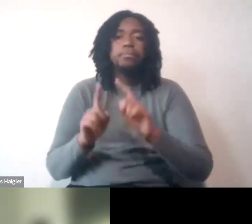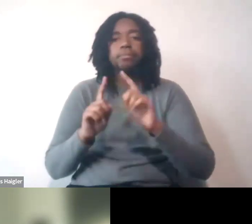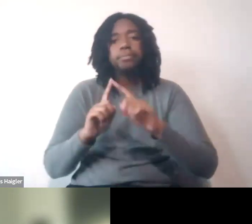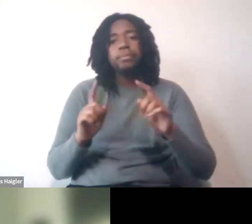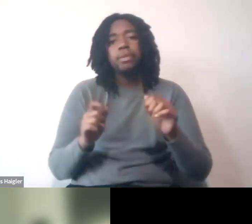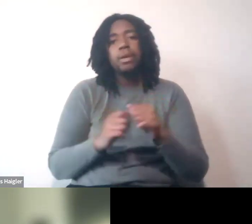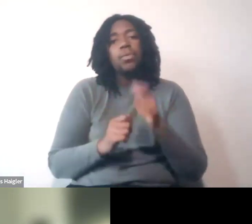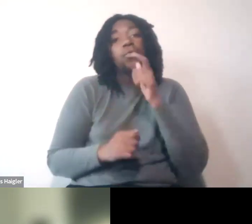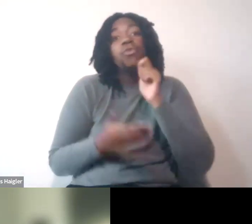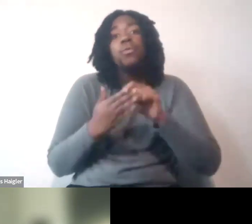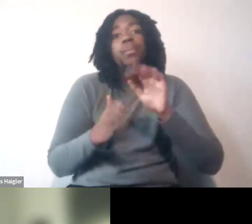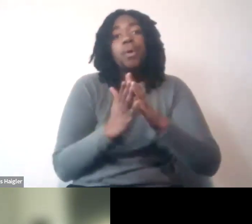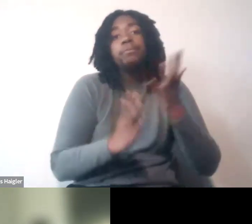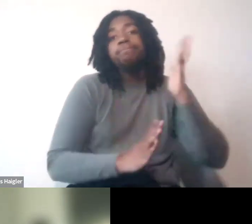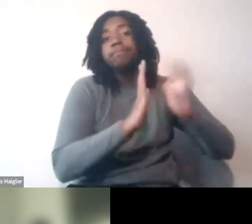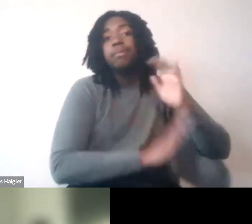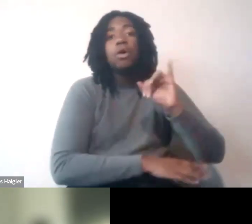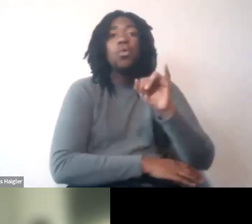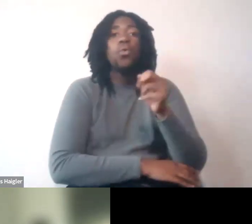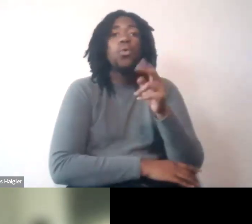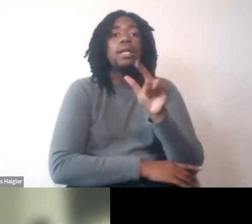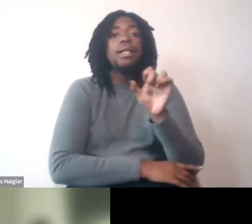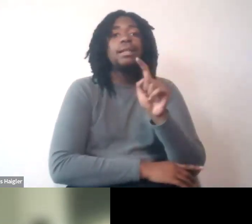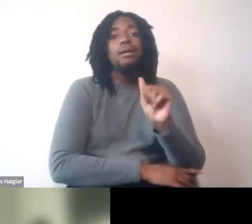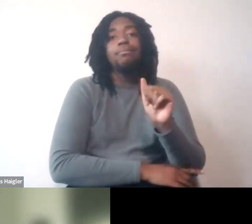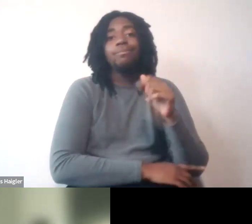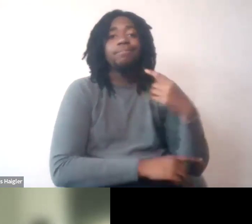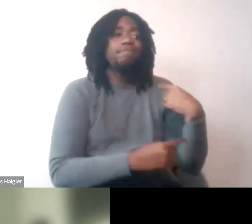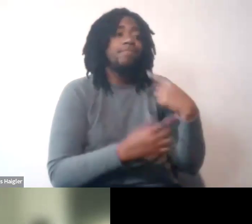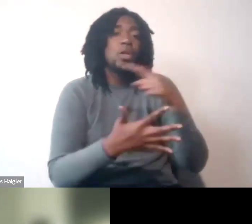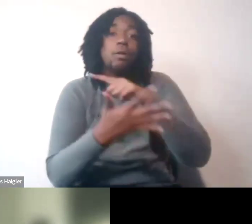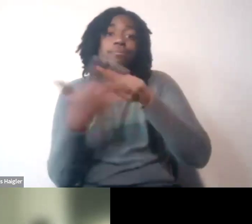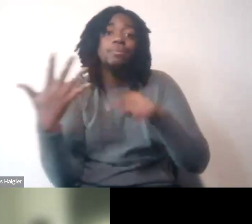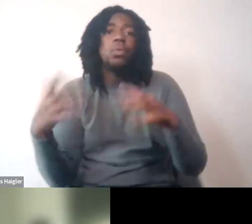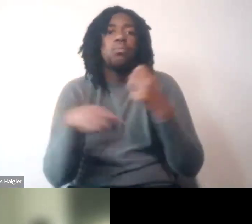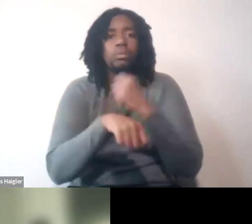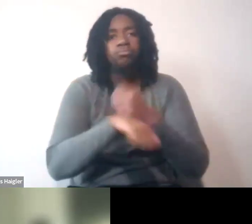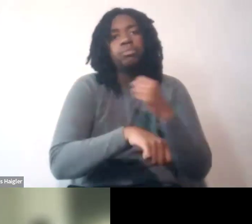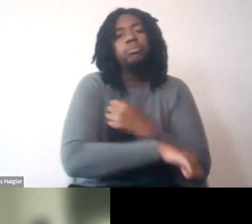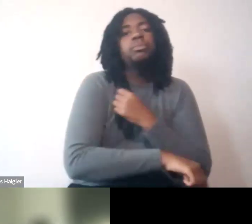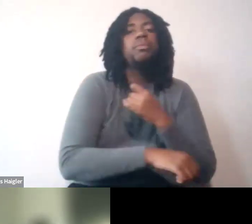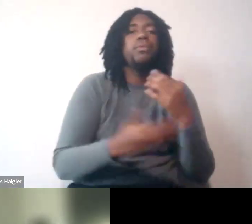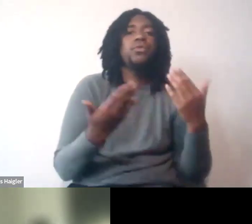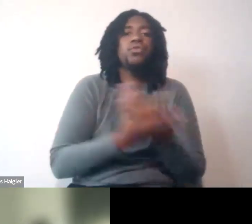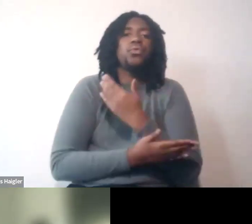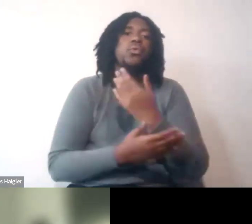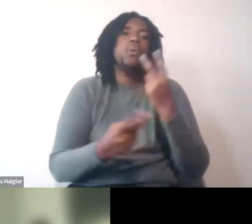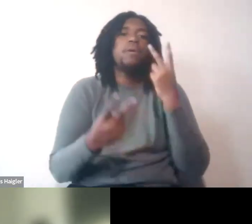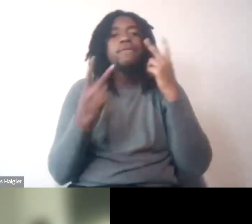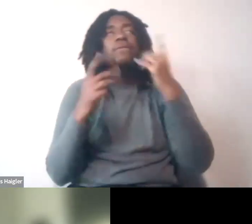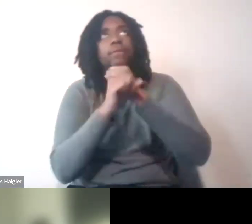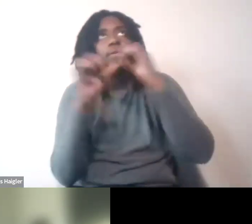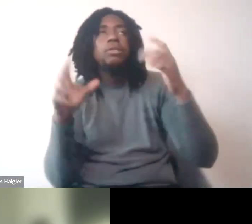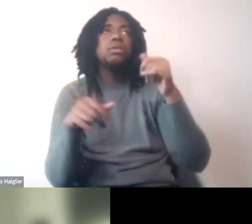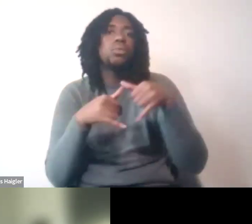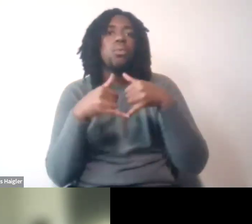Julieta. They were all winners of the New Visions Award and have jump-started their